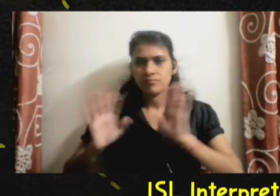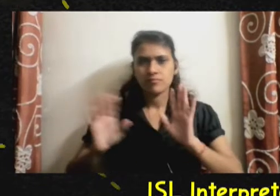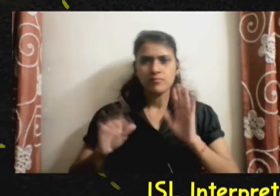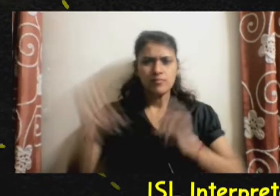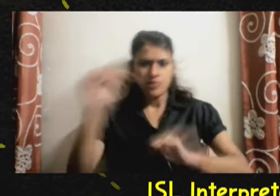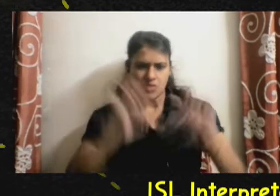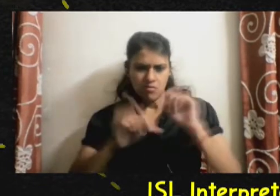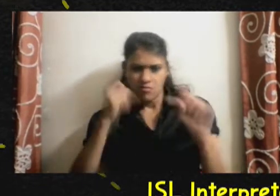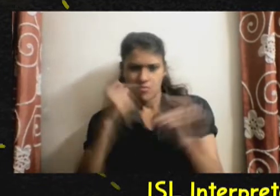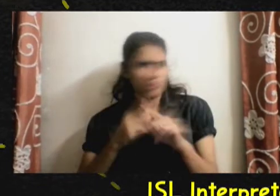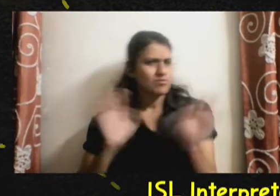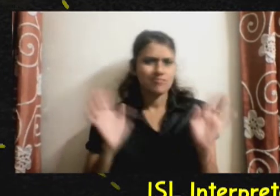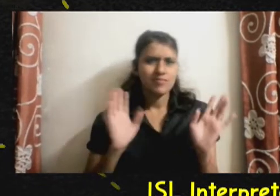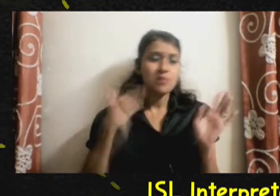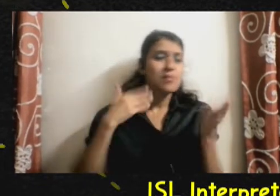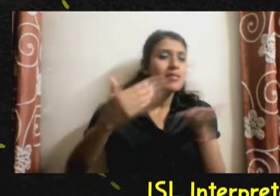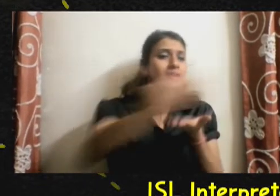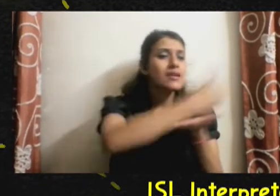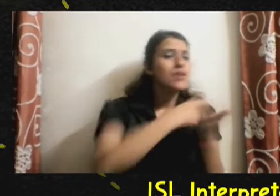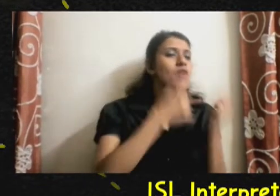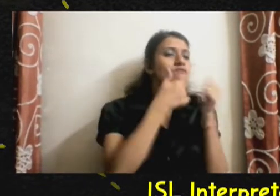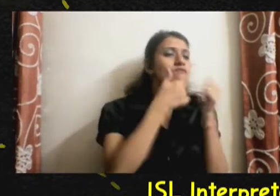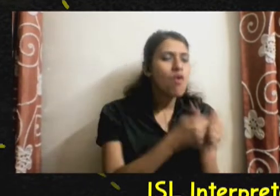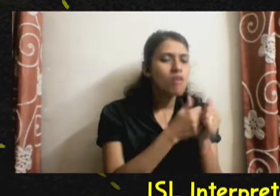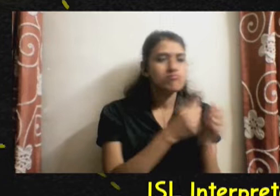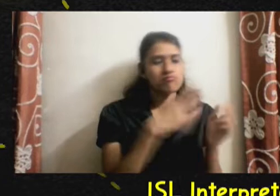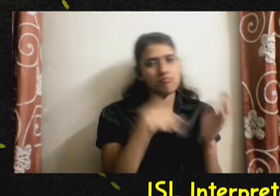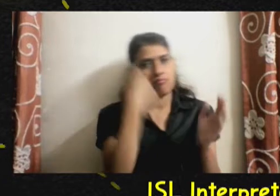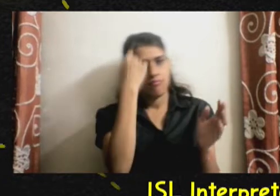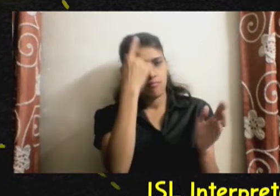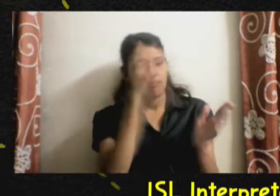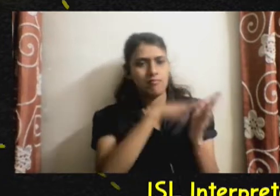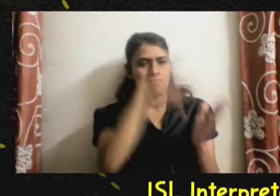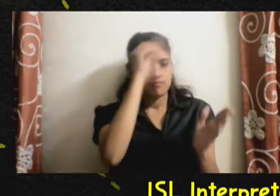And that's a kind of important point I wanted to make.